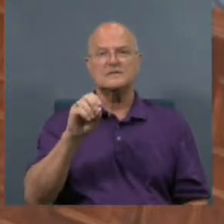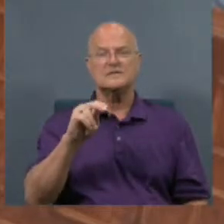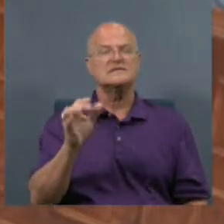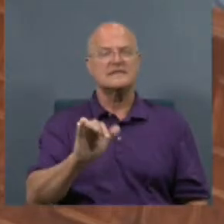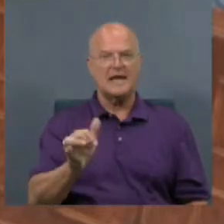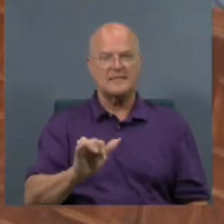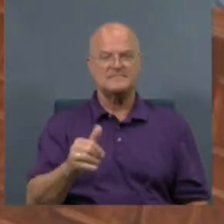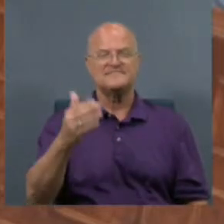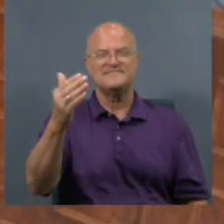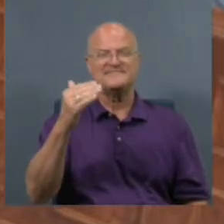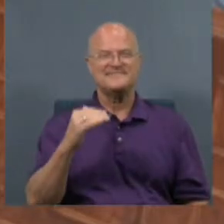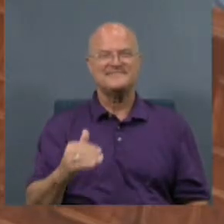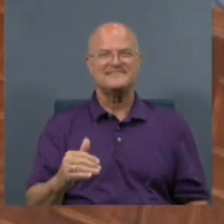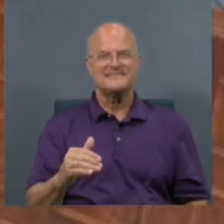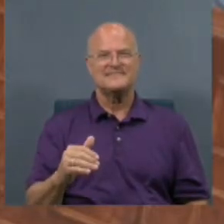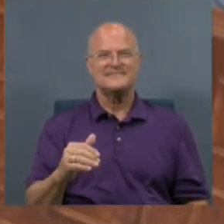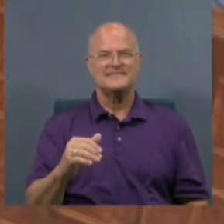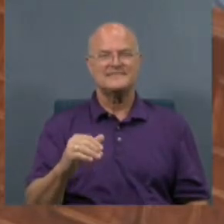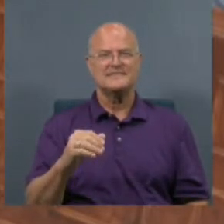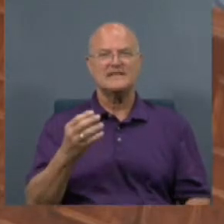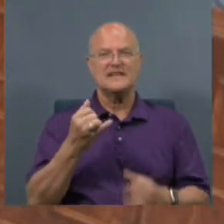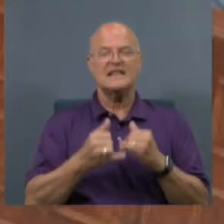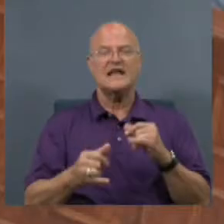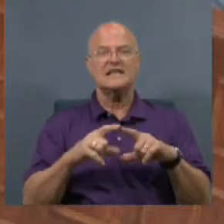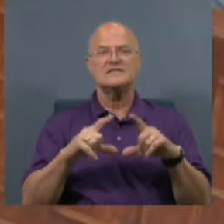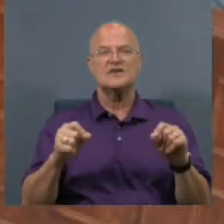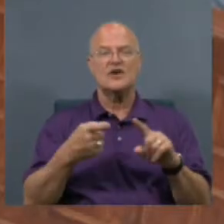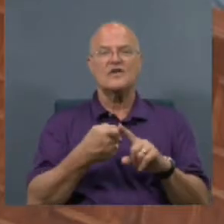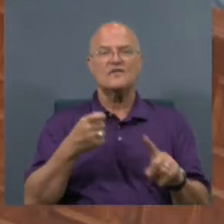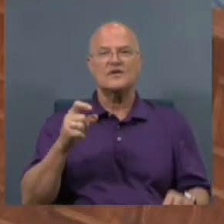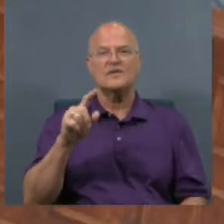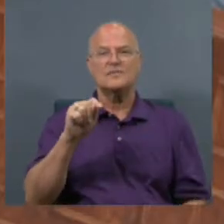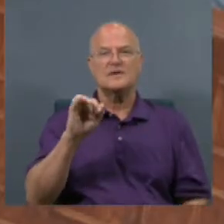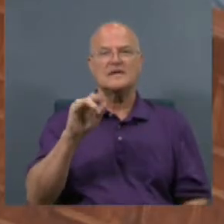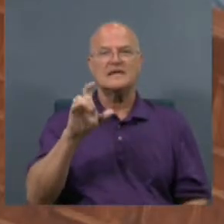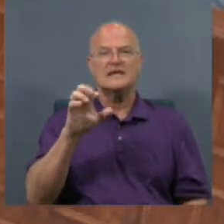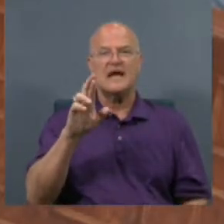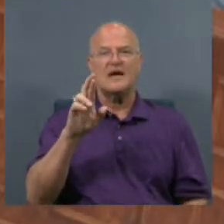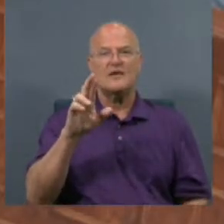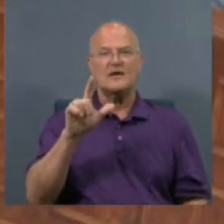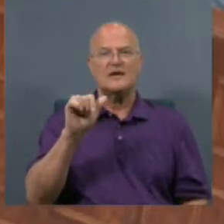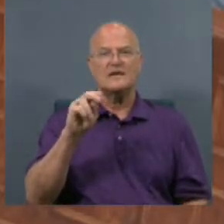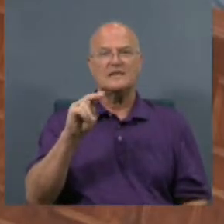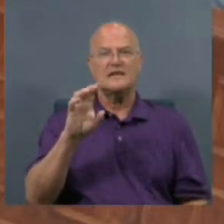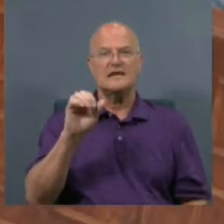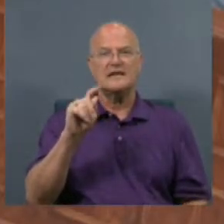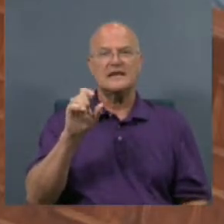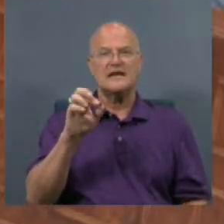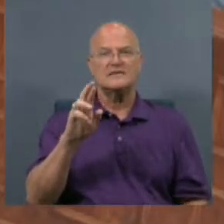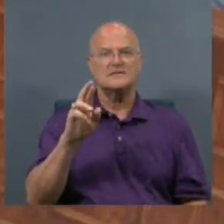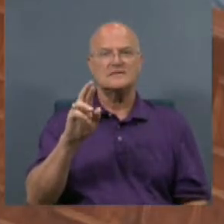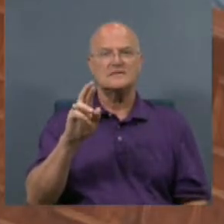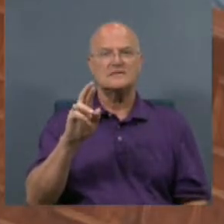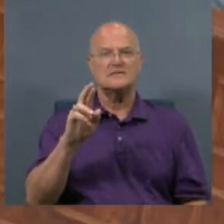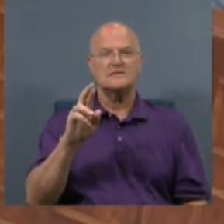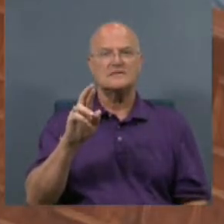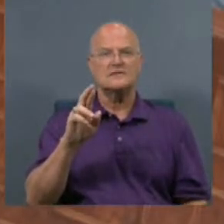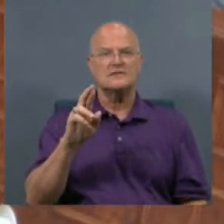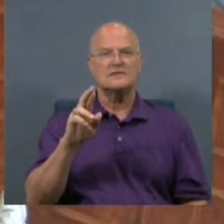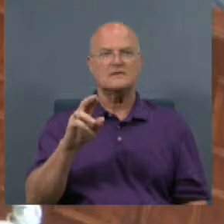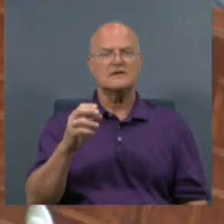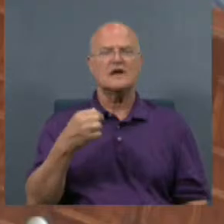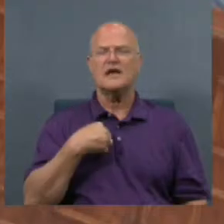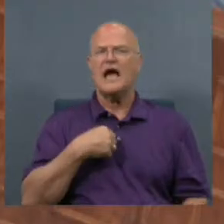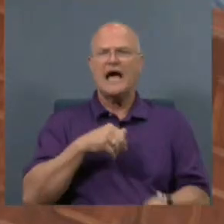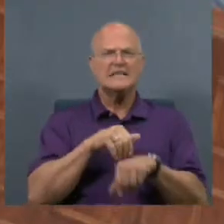same. Okay, thank you. And then we have the last card here is Tara Lancaster. Yes, I just want to know if you got my